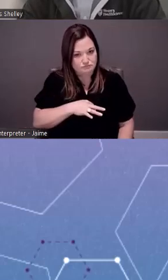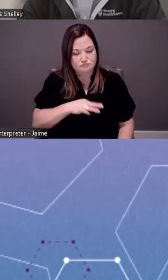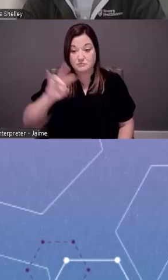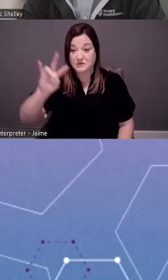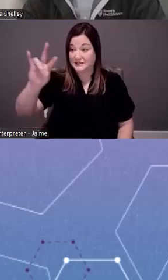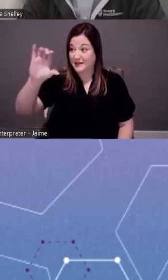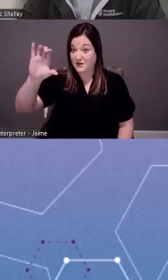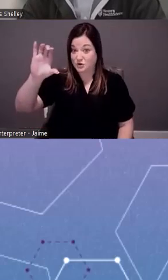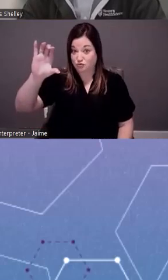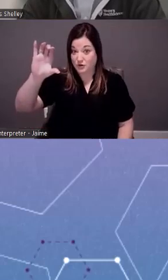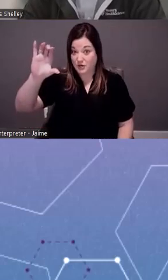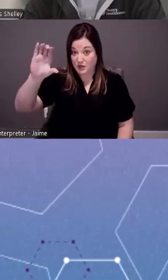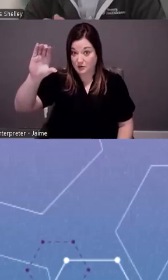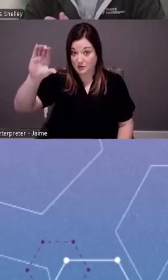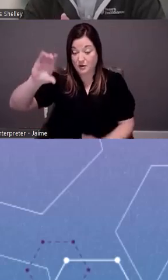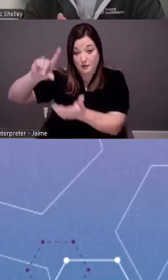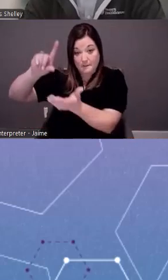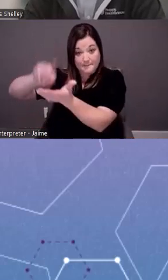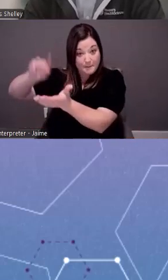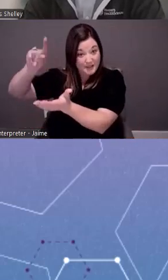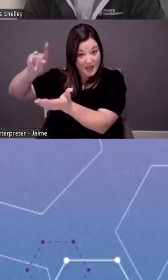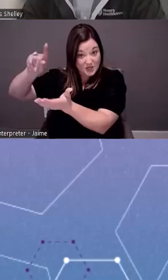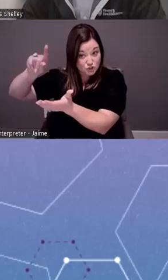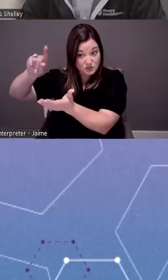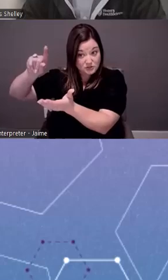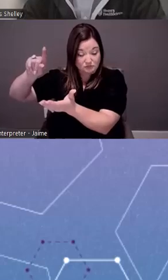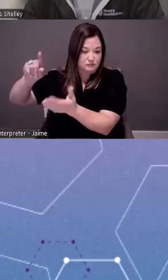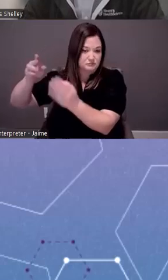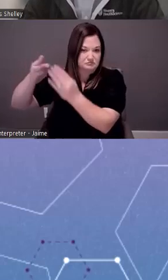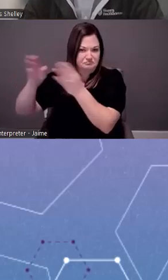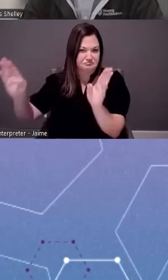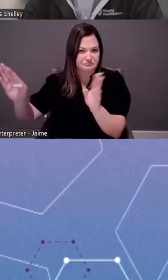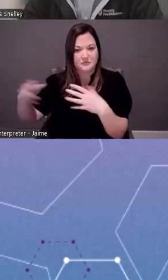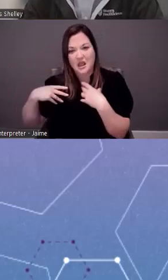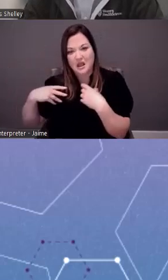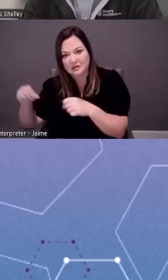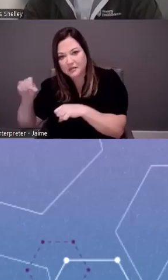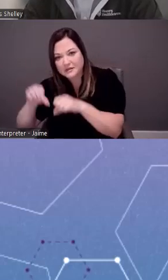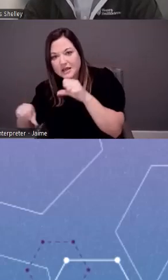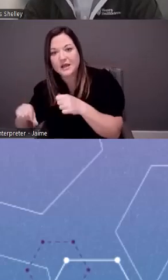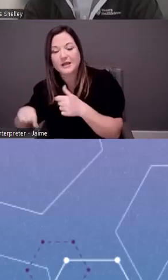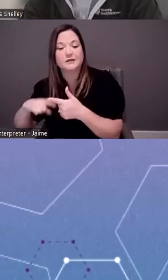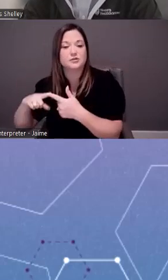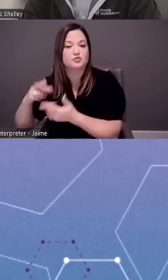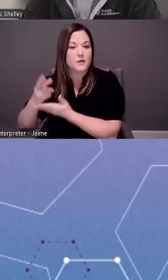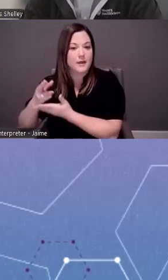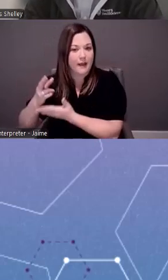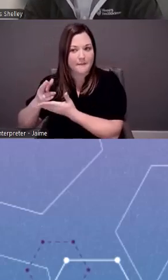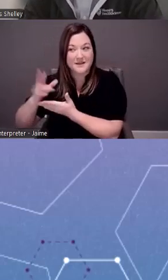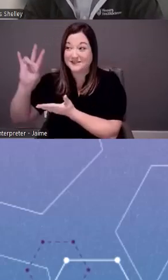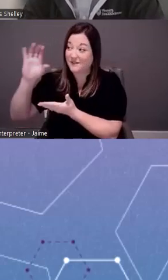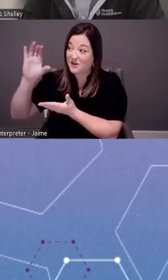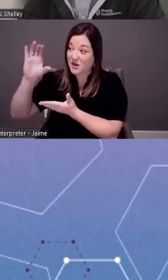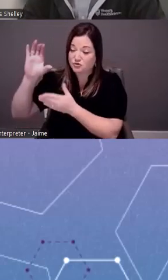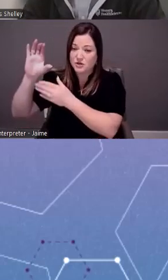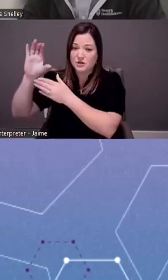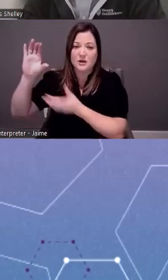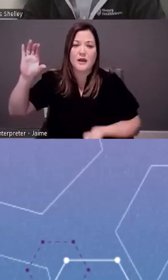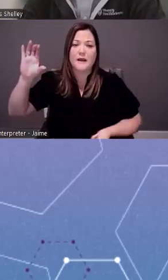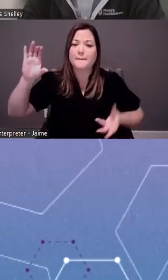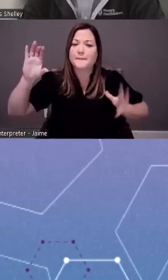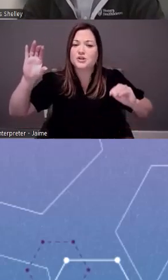700 publications, ranging across, in this case, the health sciences and rehabilitation, what percentage of